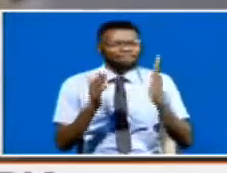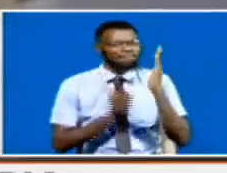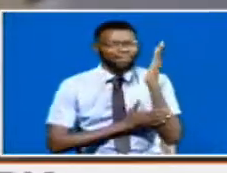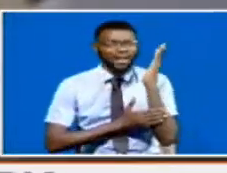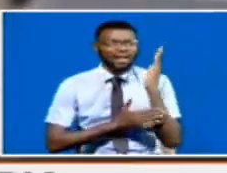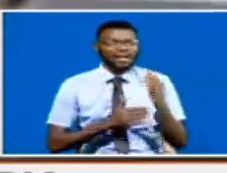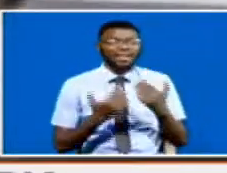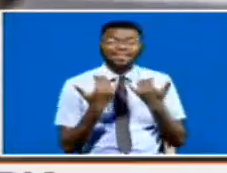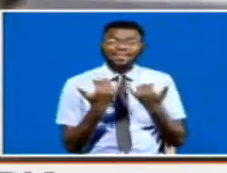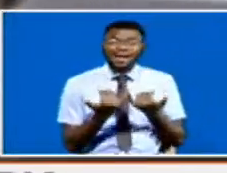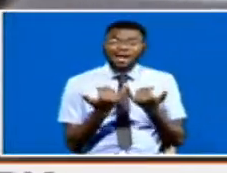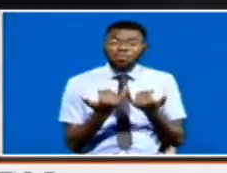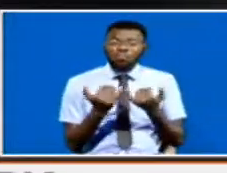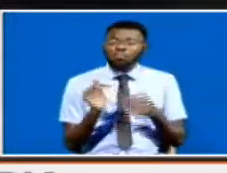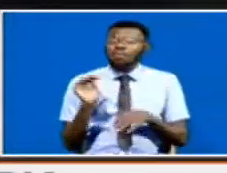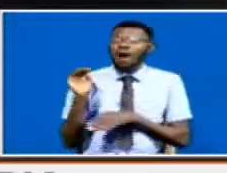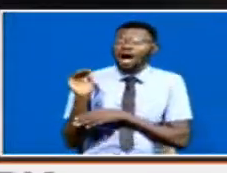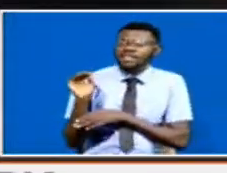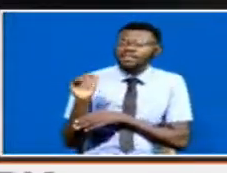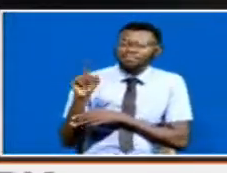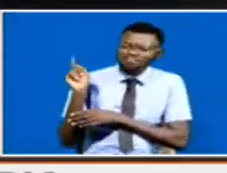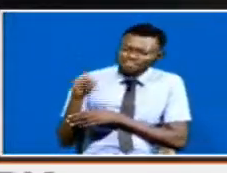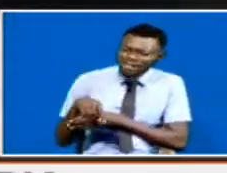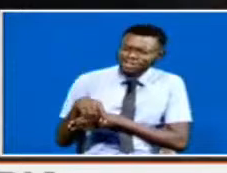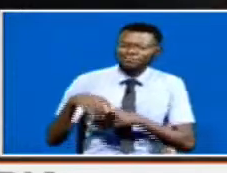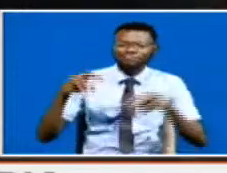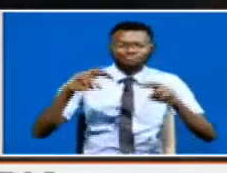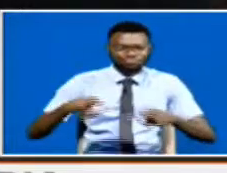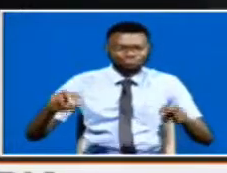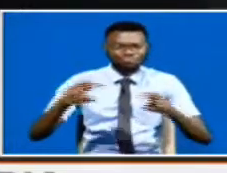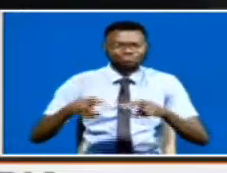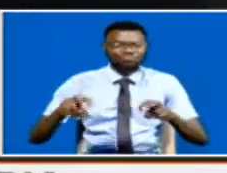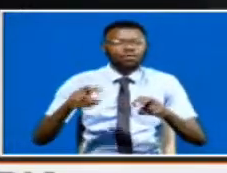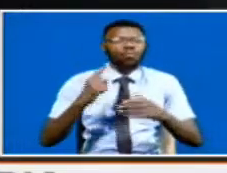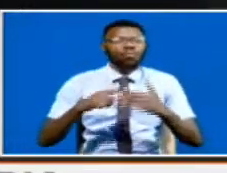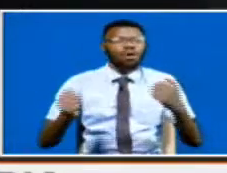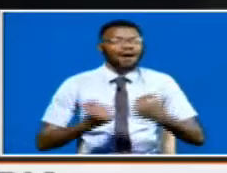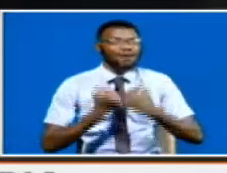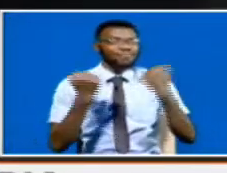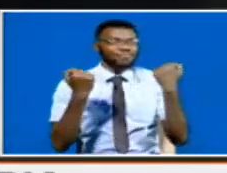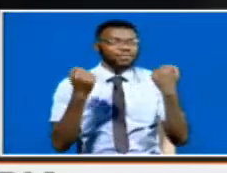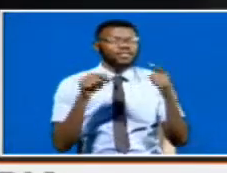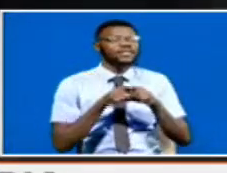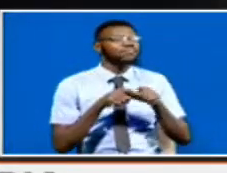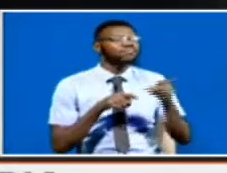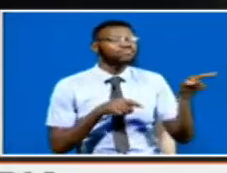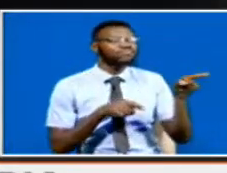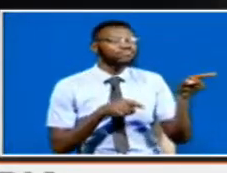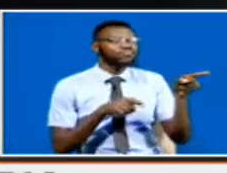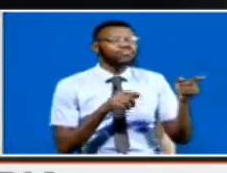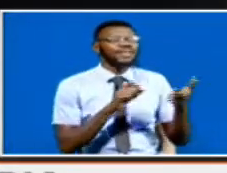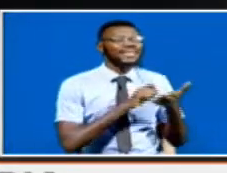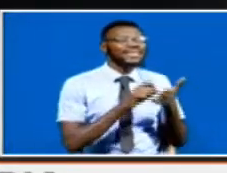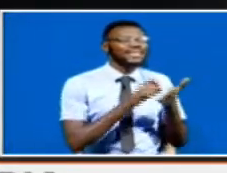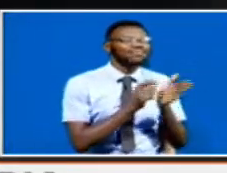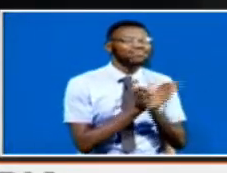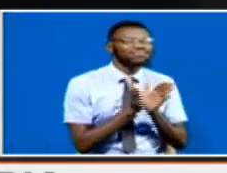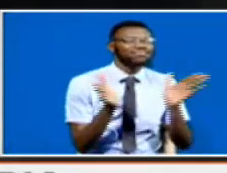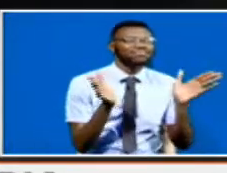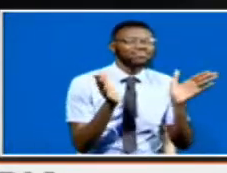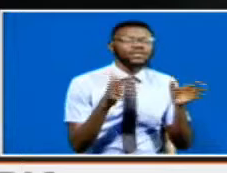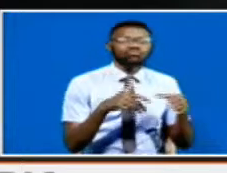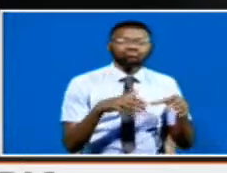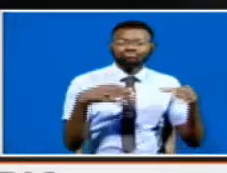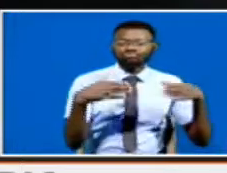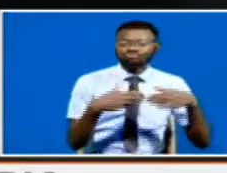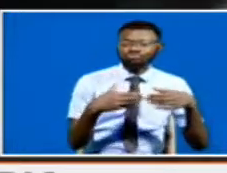kwa mamlaka husika kuingilia kati kuchunguza tukio hilo. Kauli sawa hii ikitolewa na Seth Panyako, ambaye ni katibu mkuu wa muungano wa